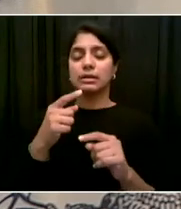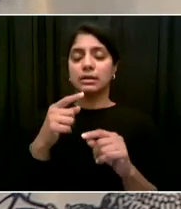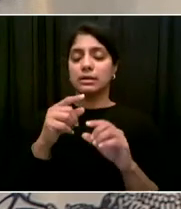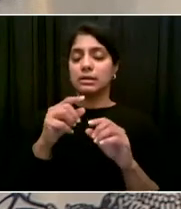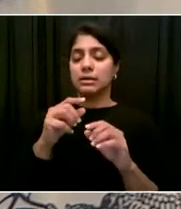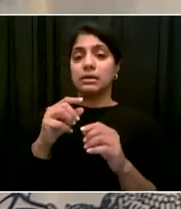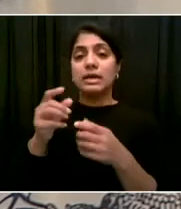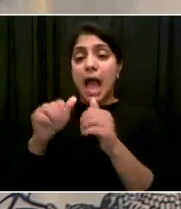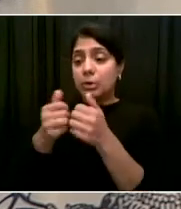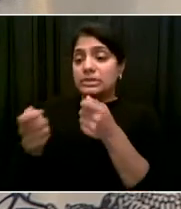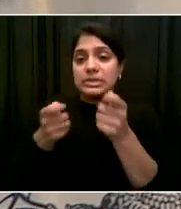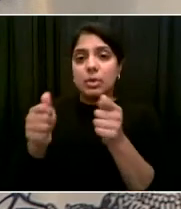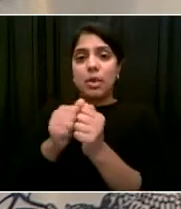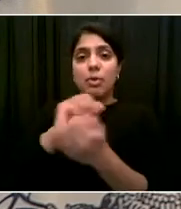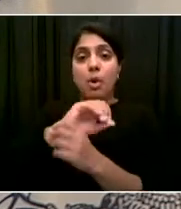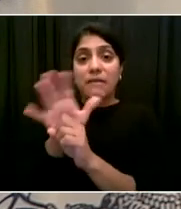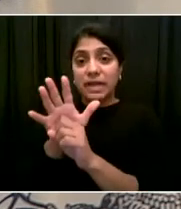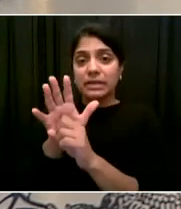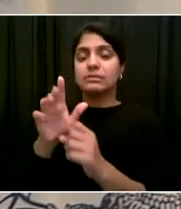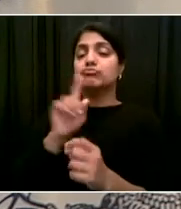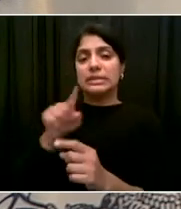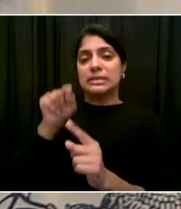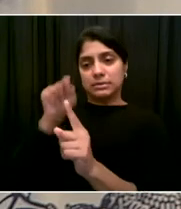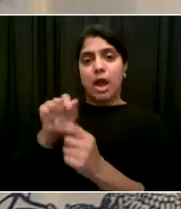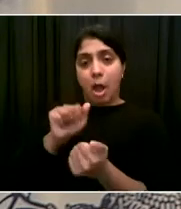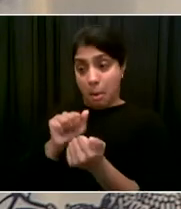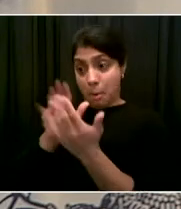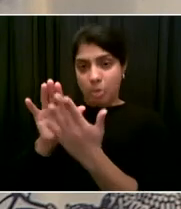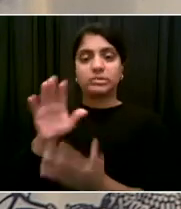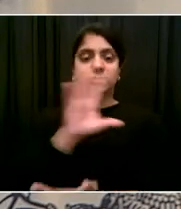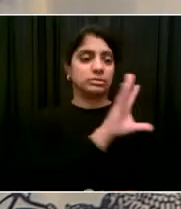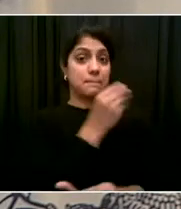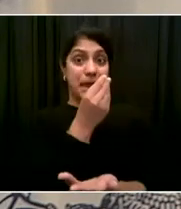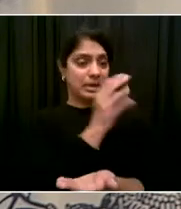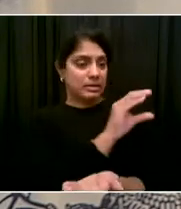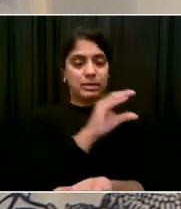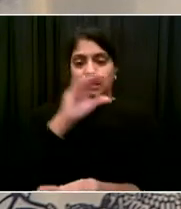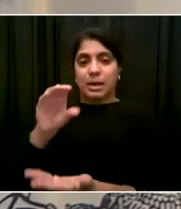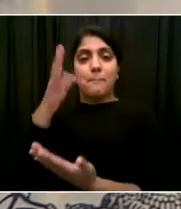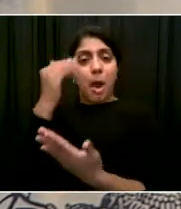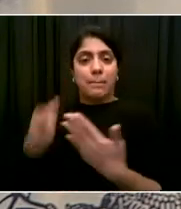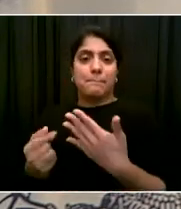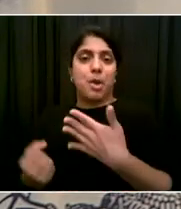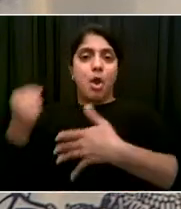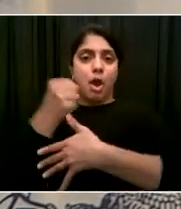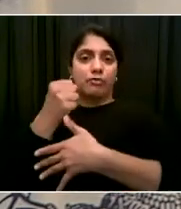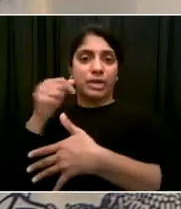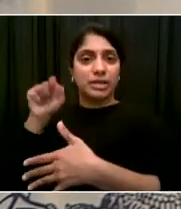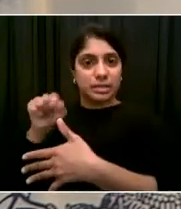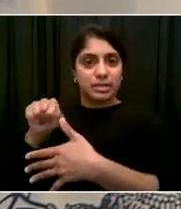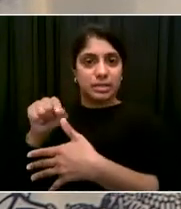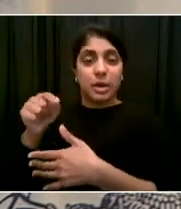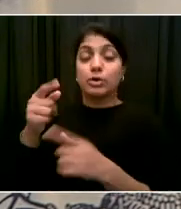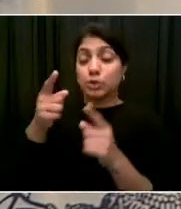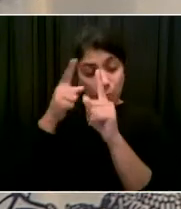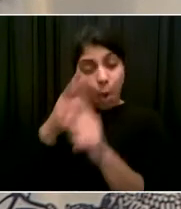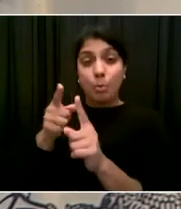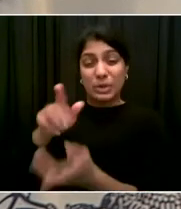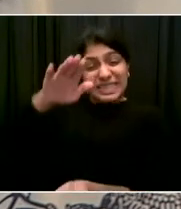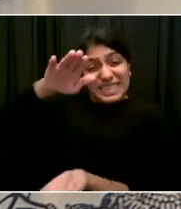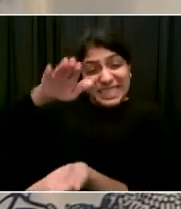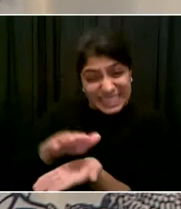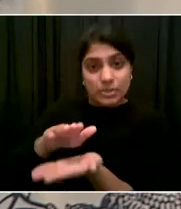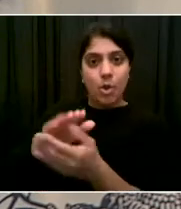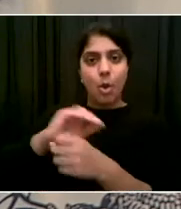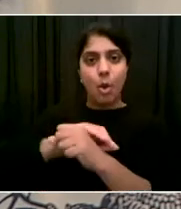other initiative. This is limited time, but we hope a lot of people take it up because it will be money well